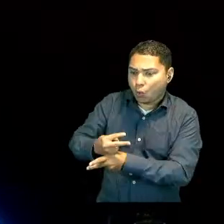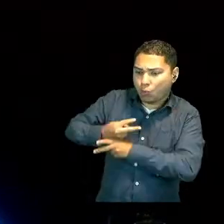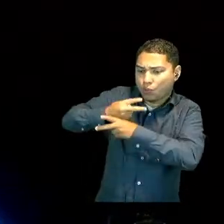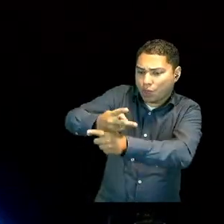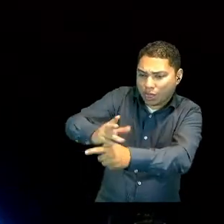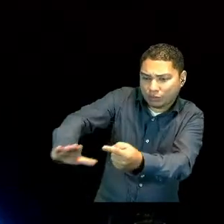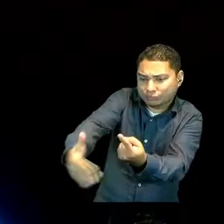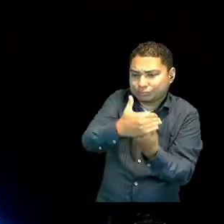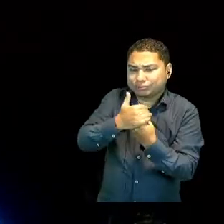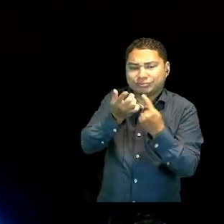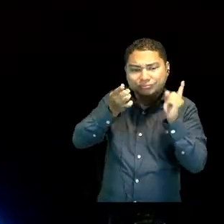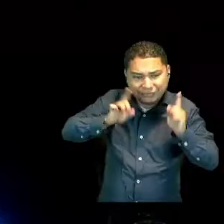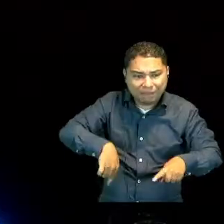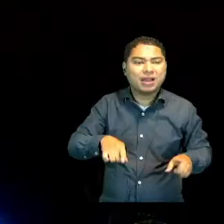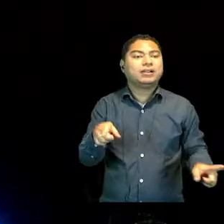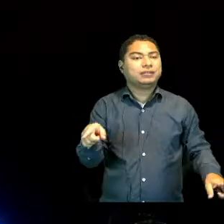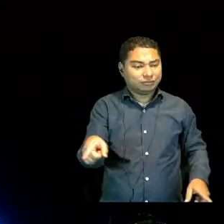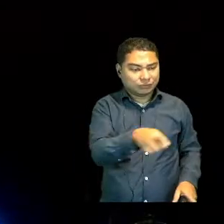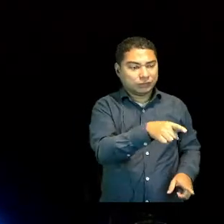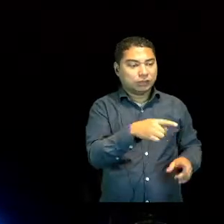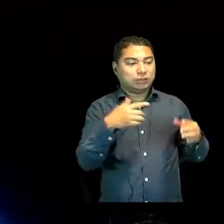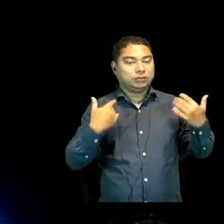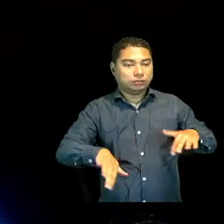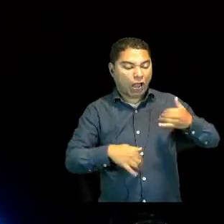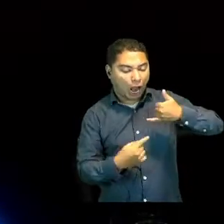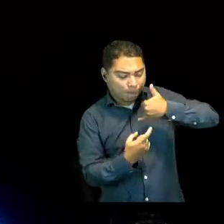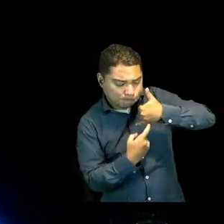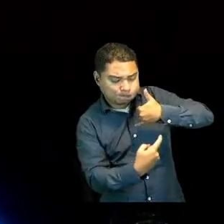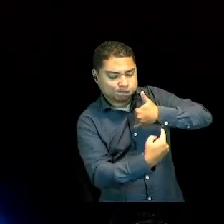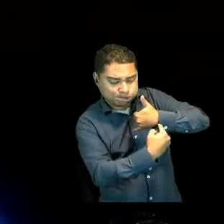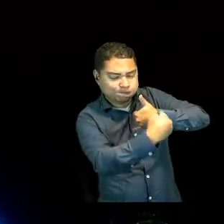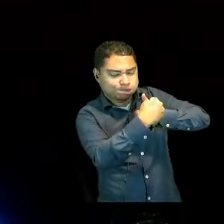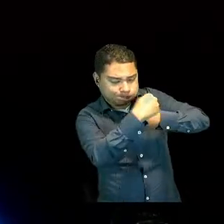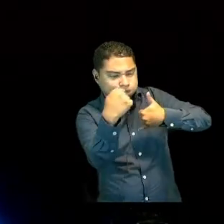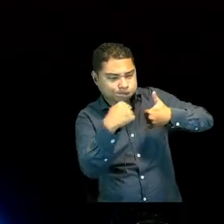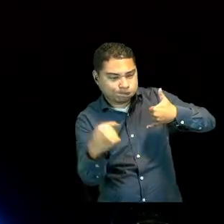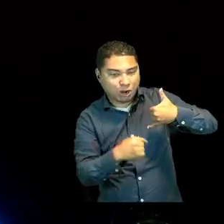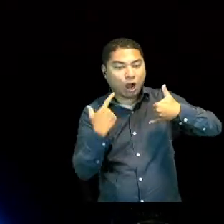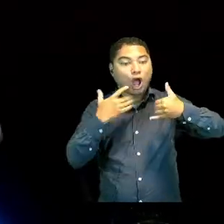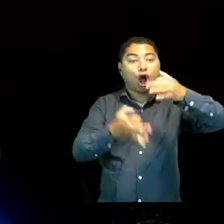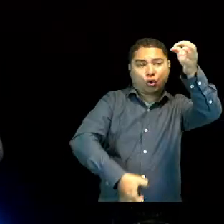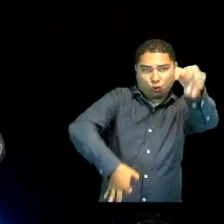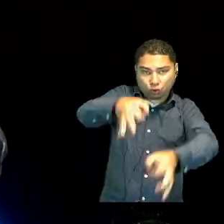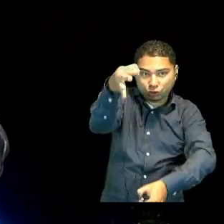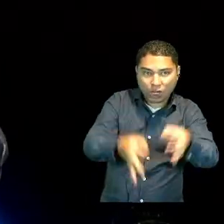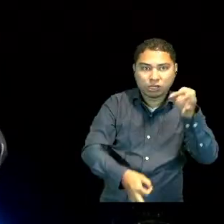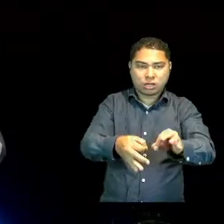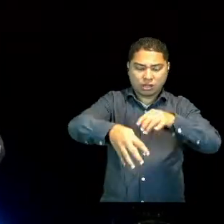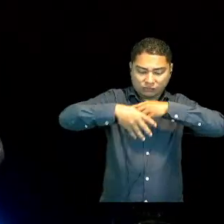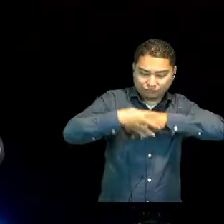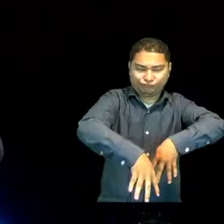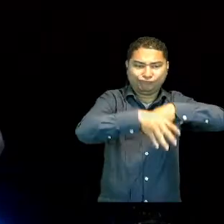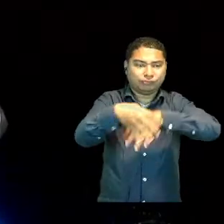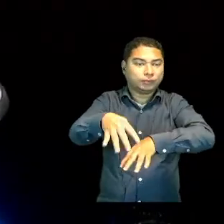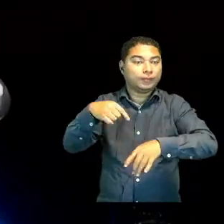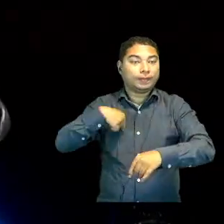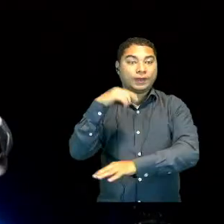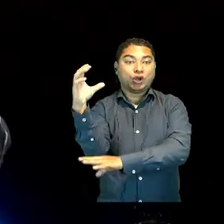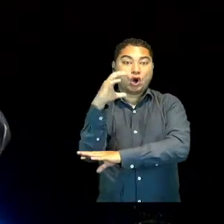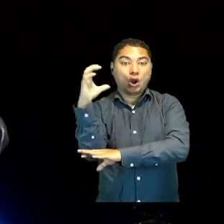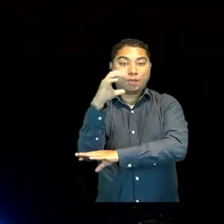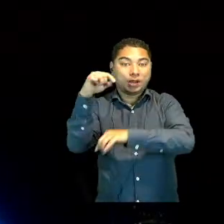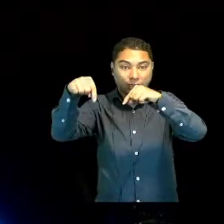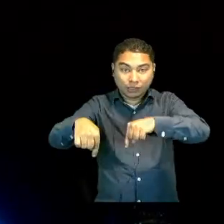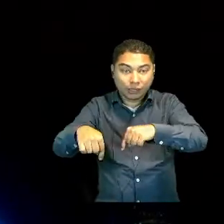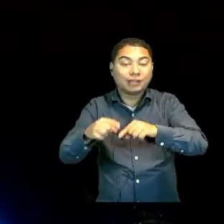this country, all over Colombia. They were marching for justice, and not only for Colombians. They were marching for